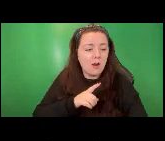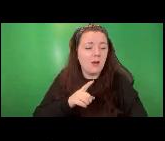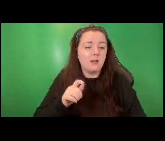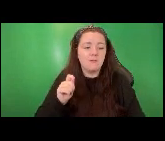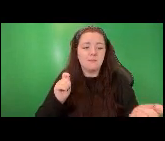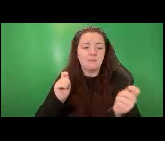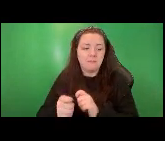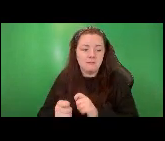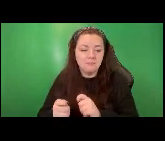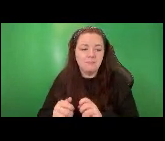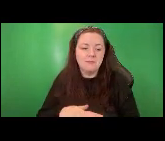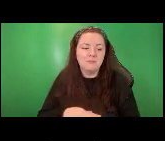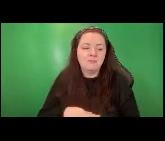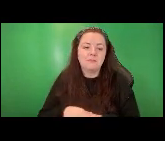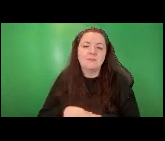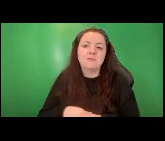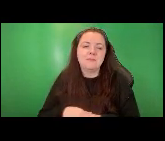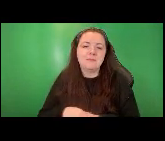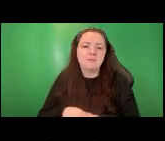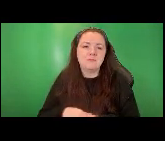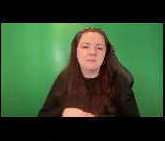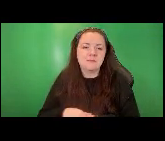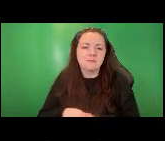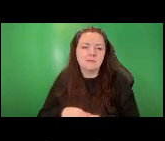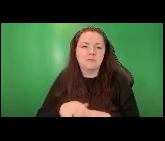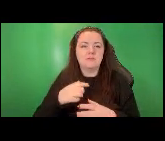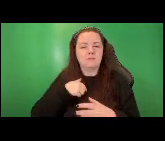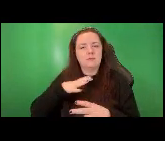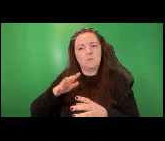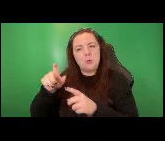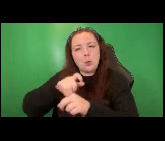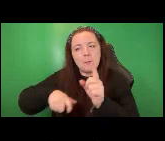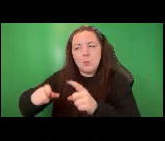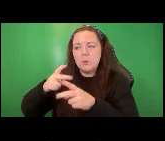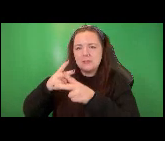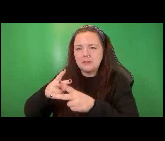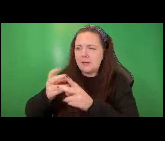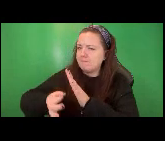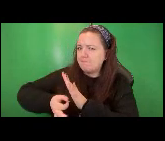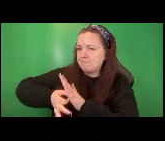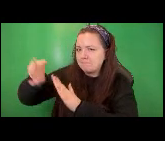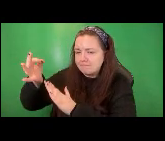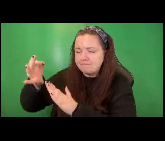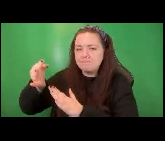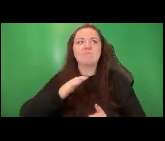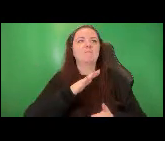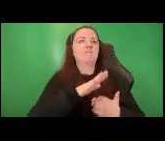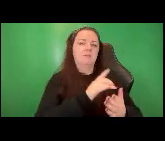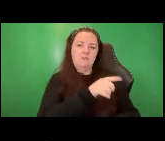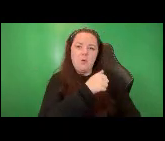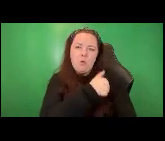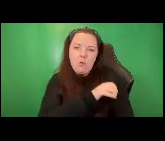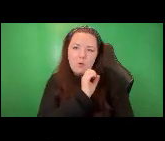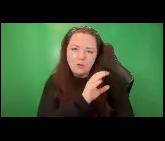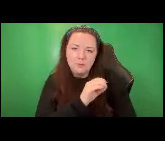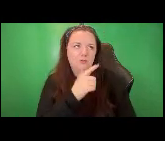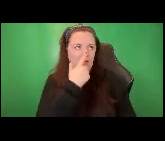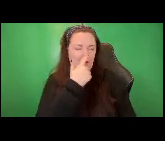building more care in our communities so that our hospitals can really focus on the things that only they